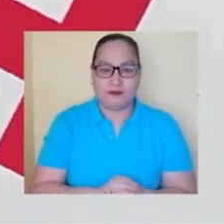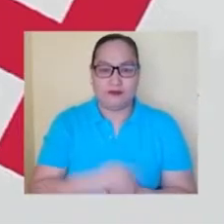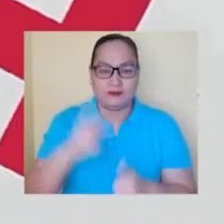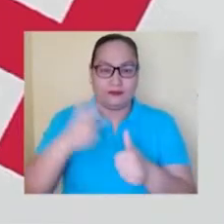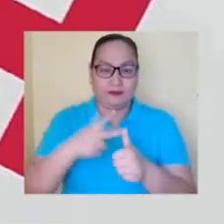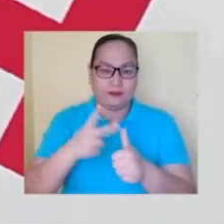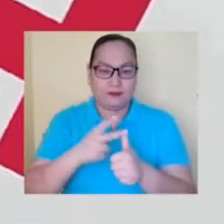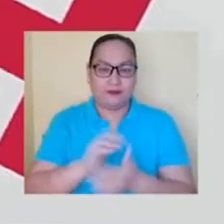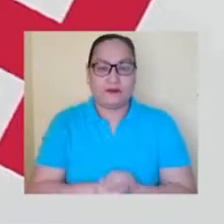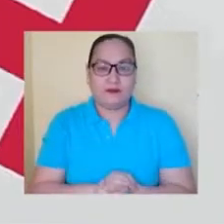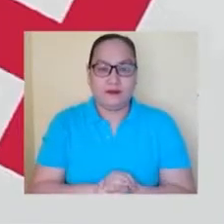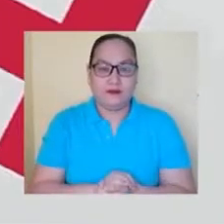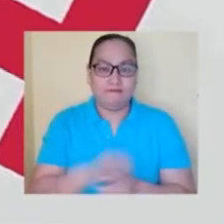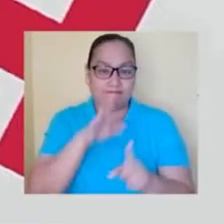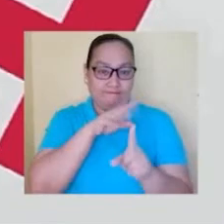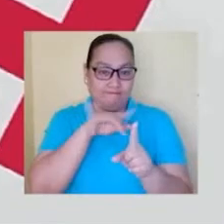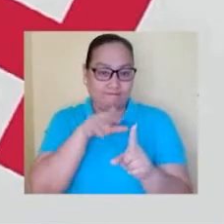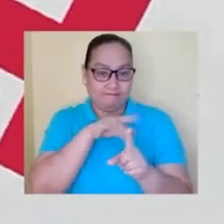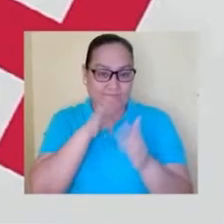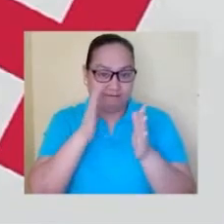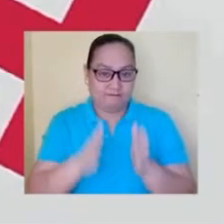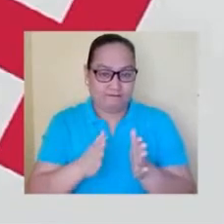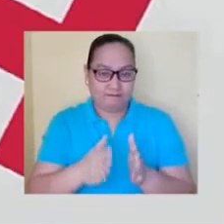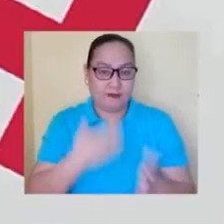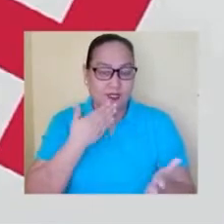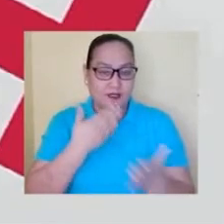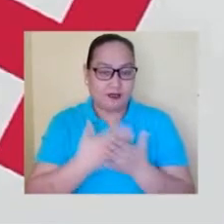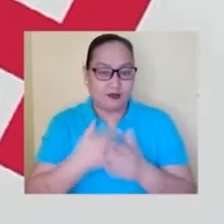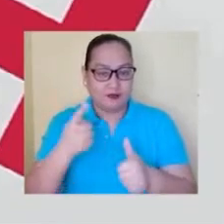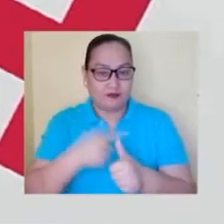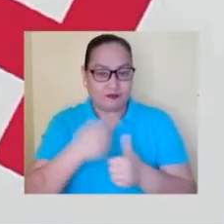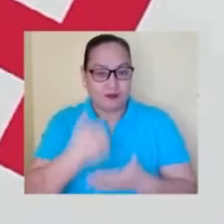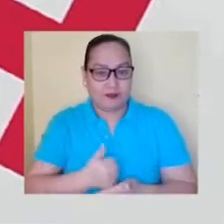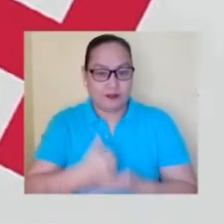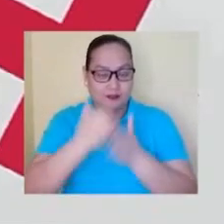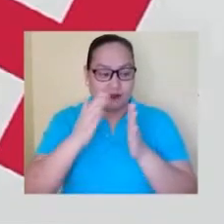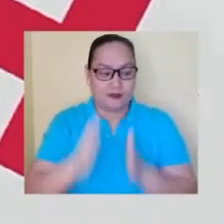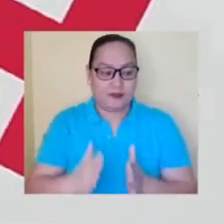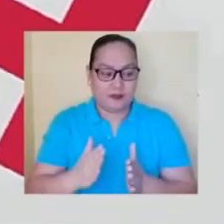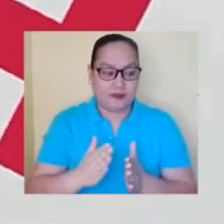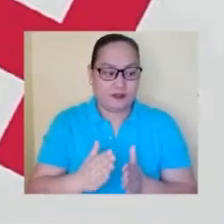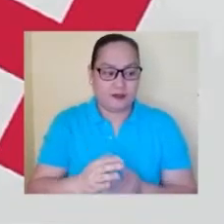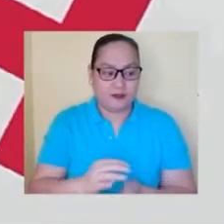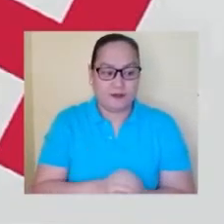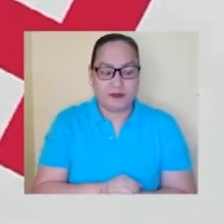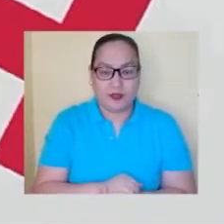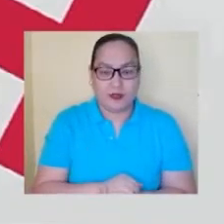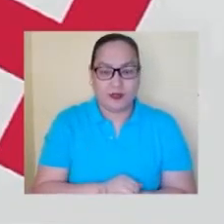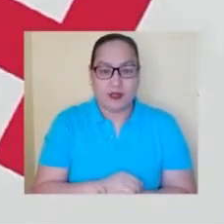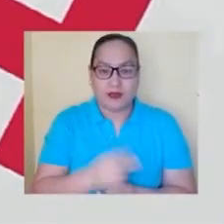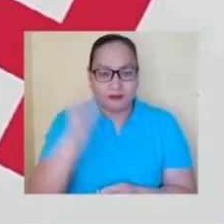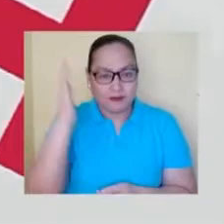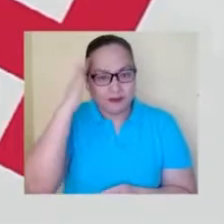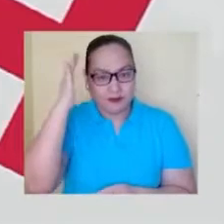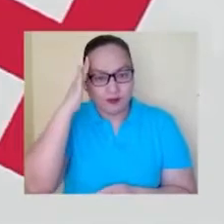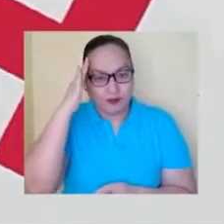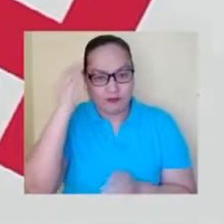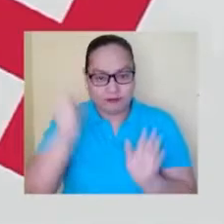2. Observant. A good first aider notices all signs of injuries.